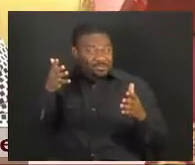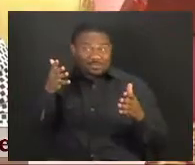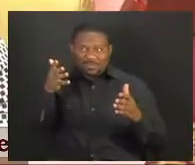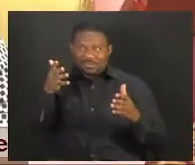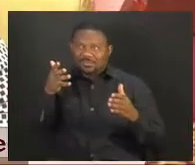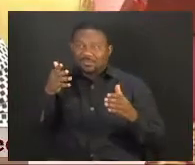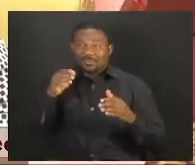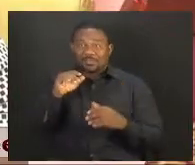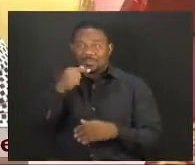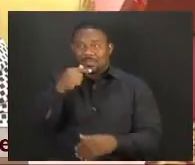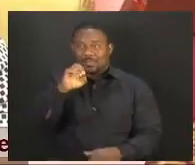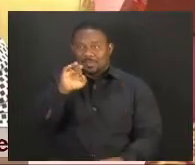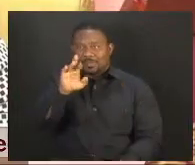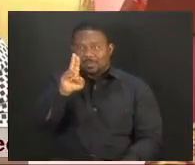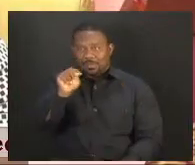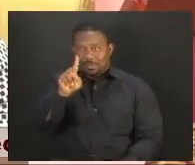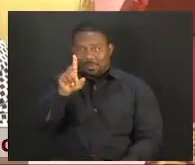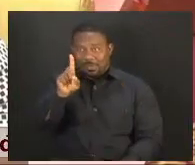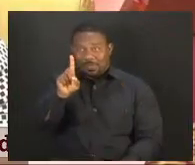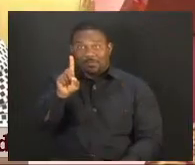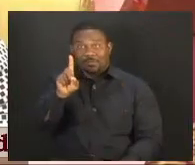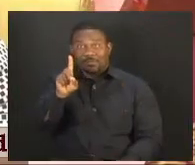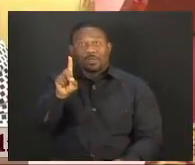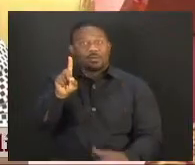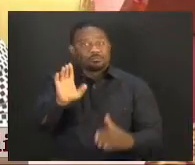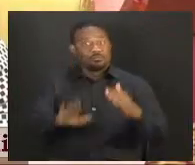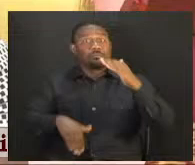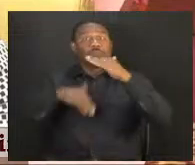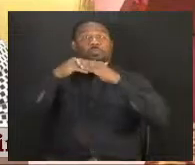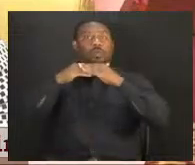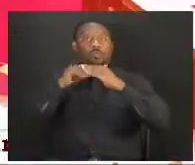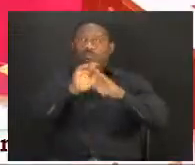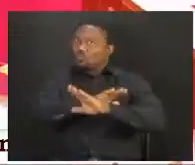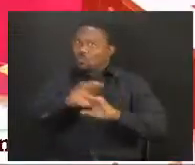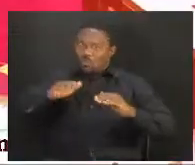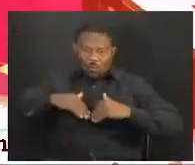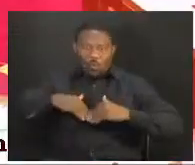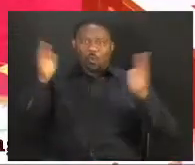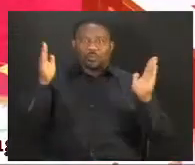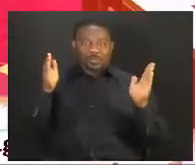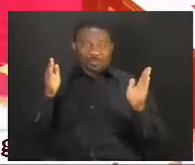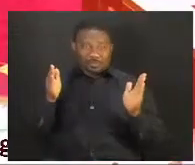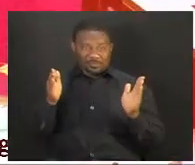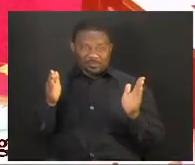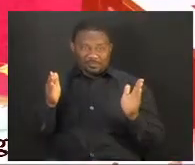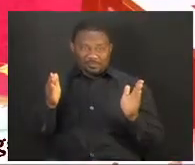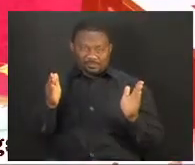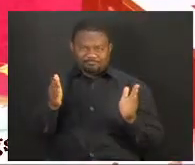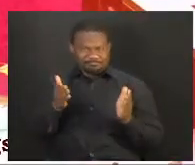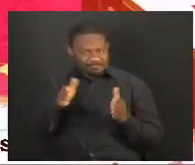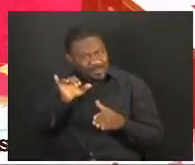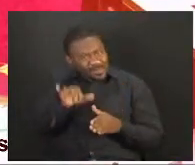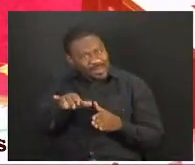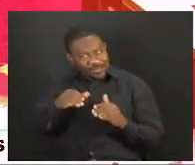Mr. Speaker, this makes available This makes